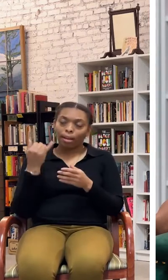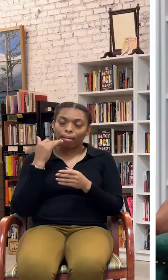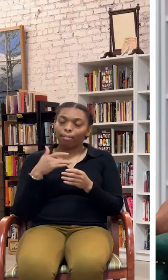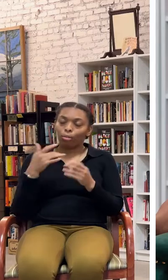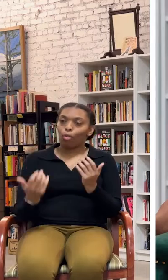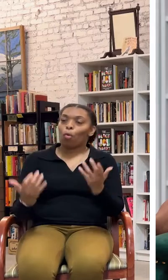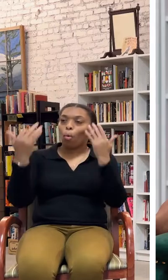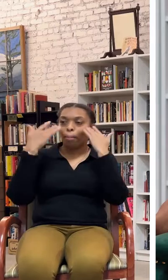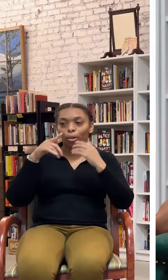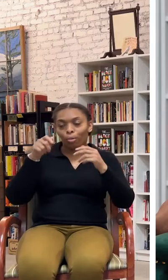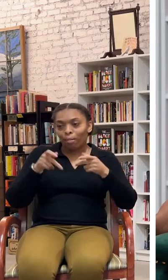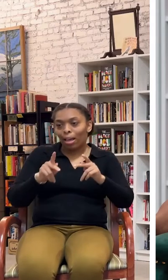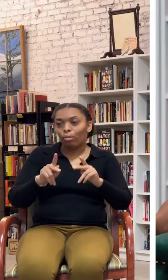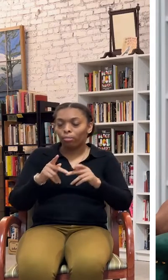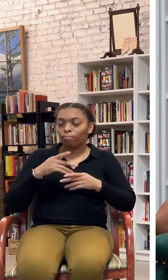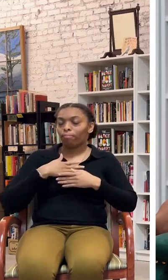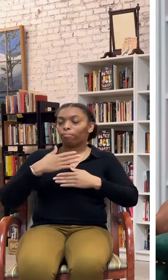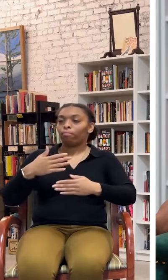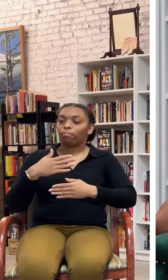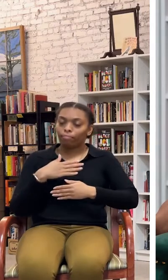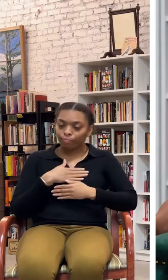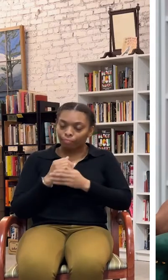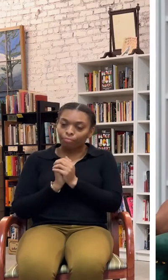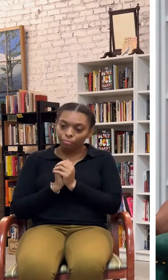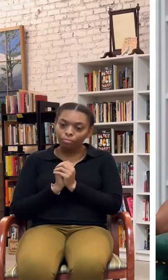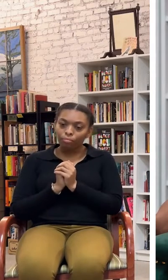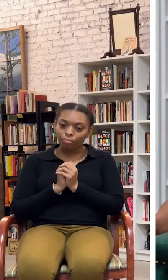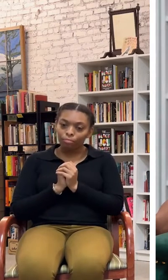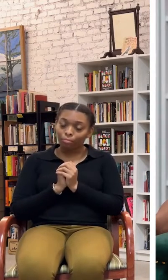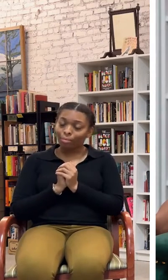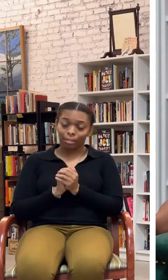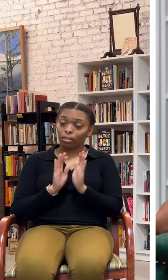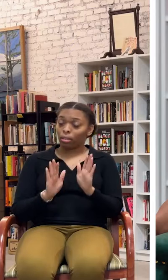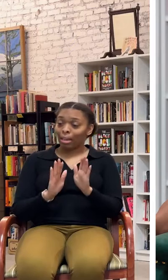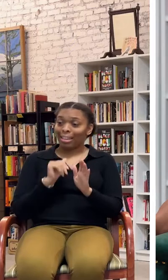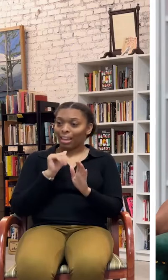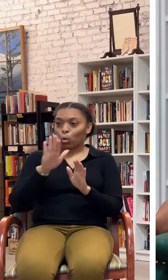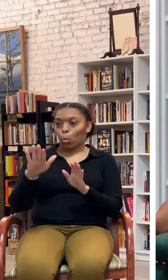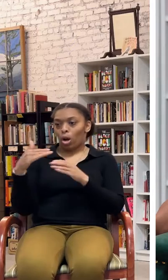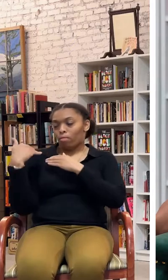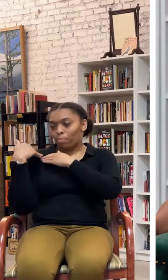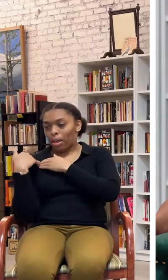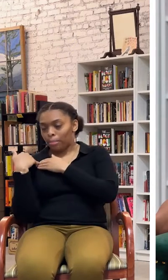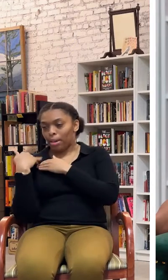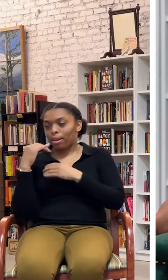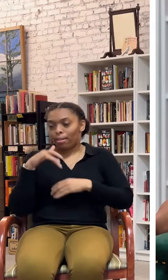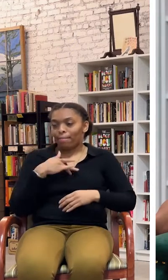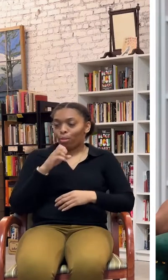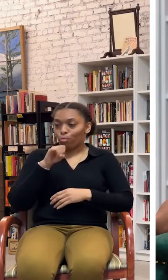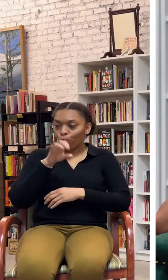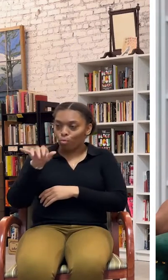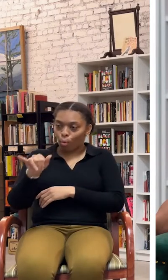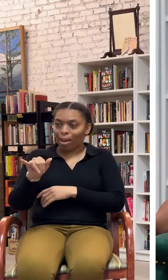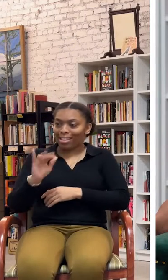you're allowed to do that. And again, in the collective part of it is, it's not only your responsibility to be joyful. It's our